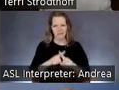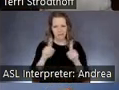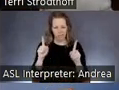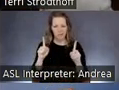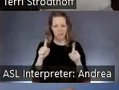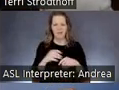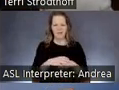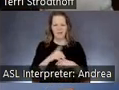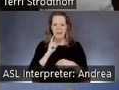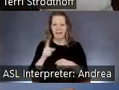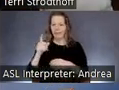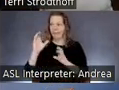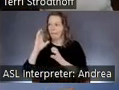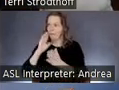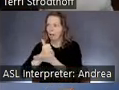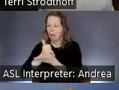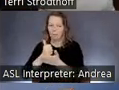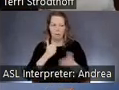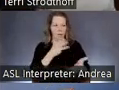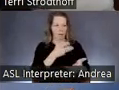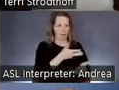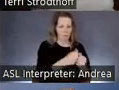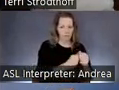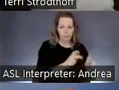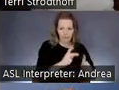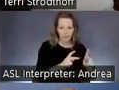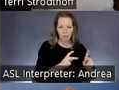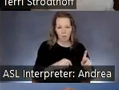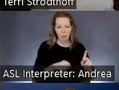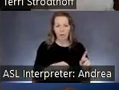help seeking, in the way of interacting with people, we